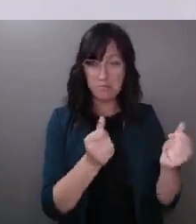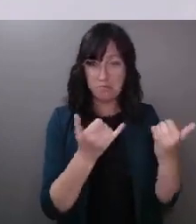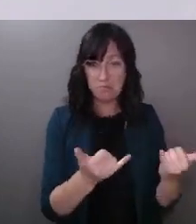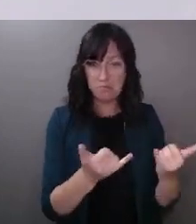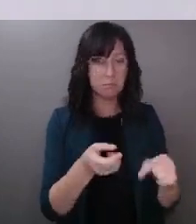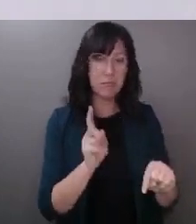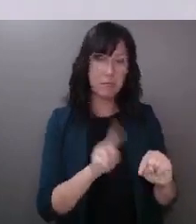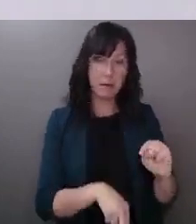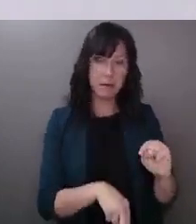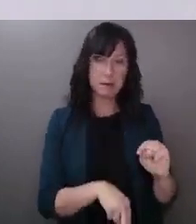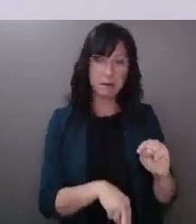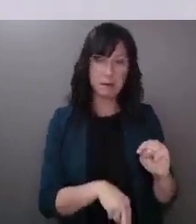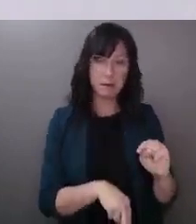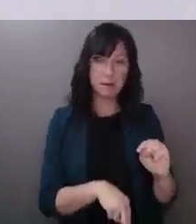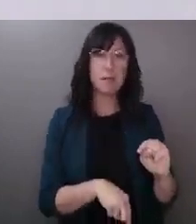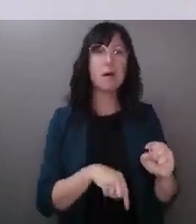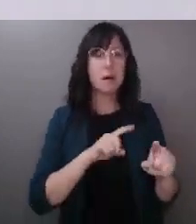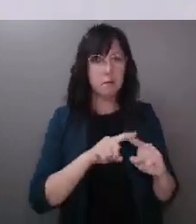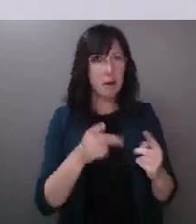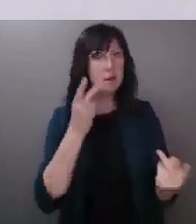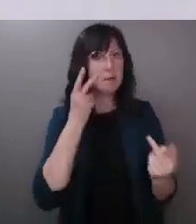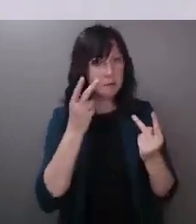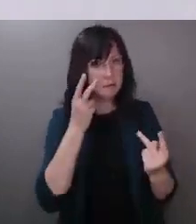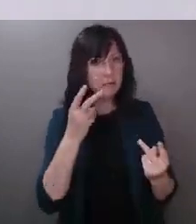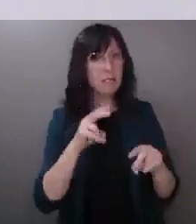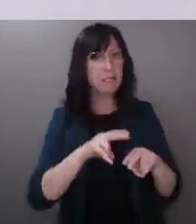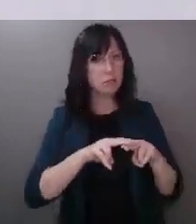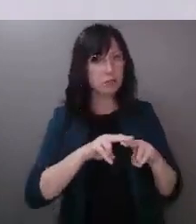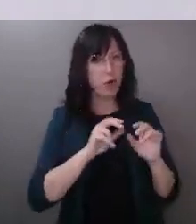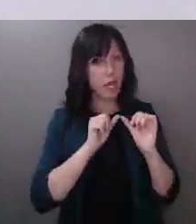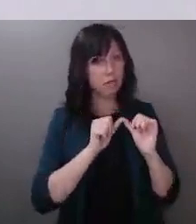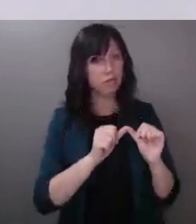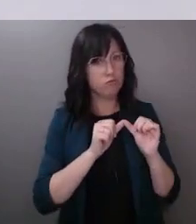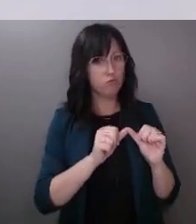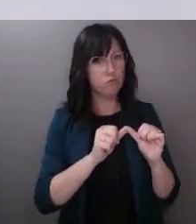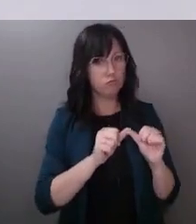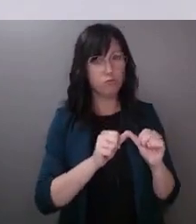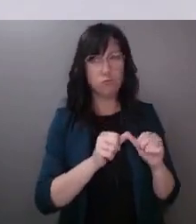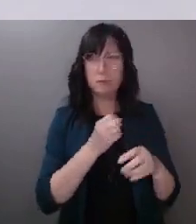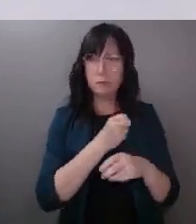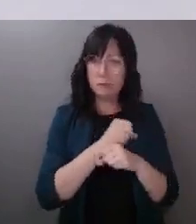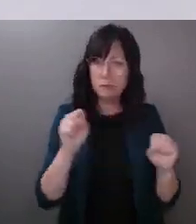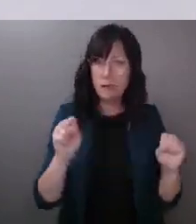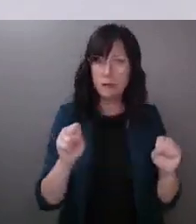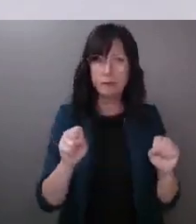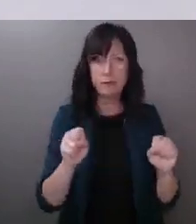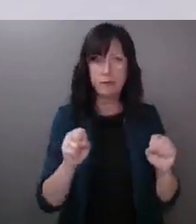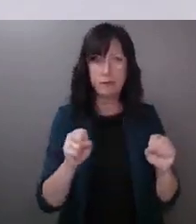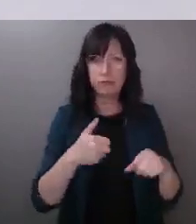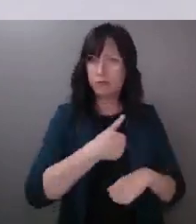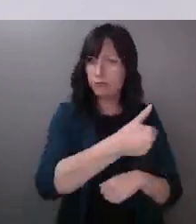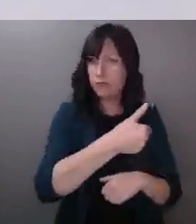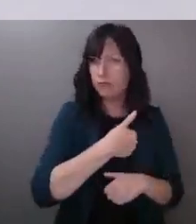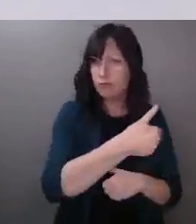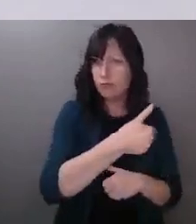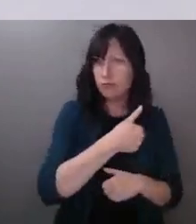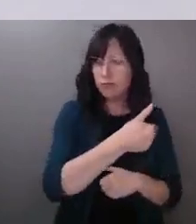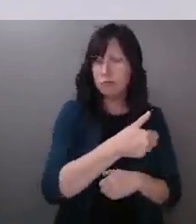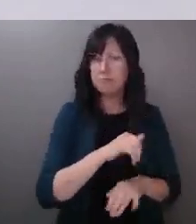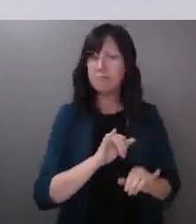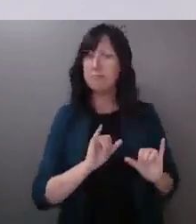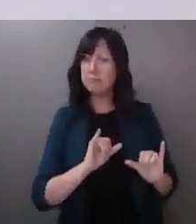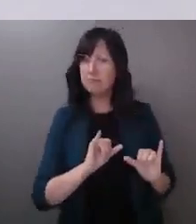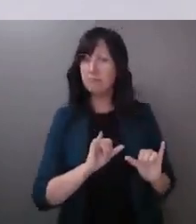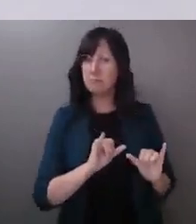when people see the performance of the system, when it's seen to be safe and reliable. I don't think that it's